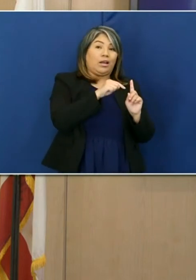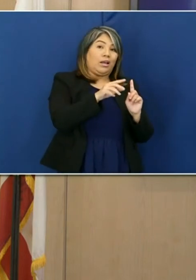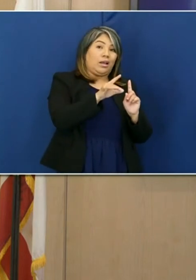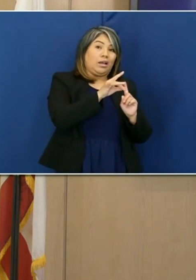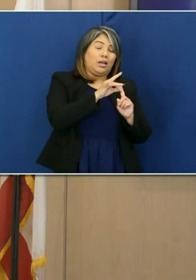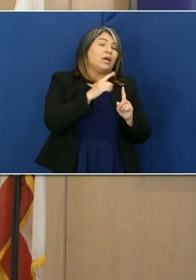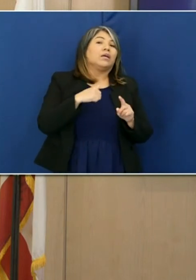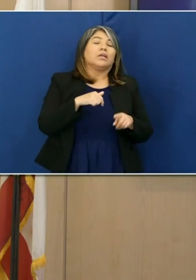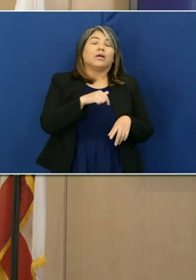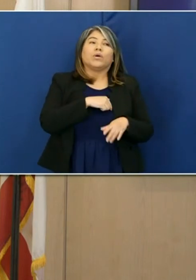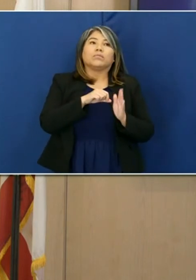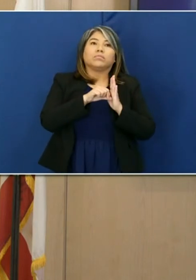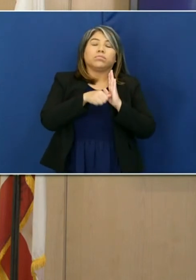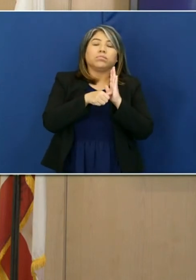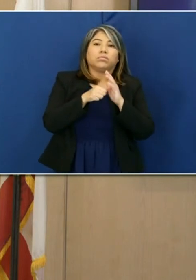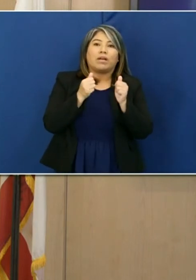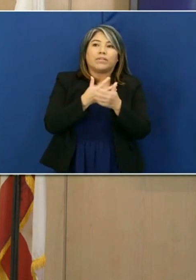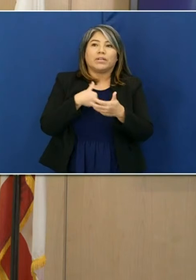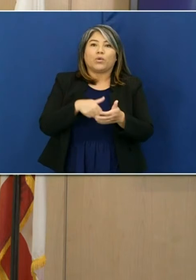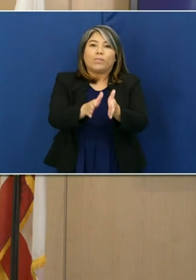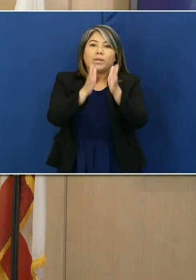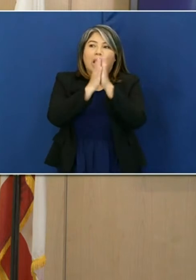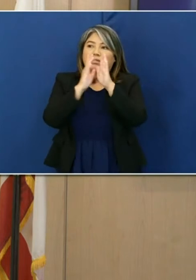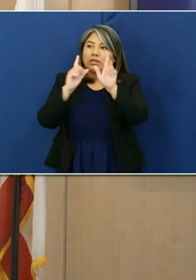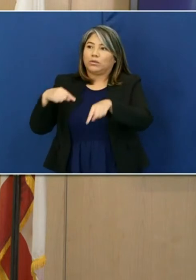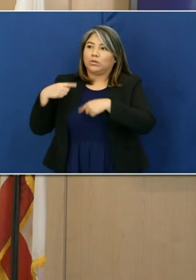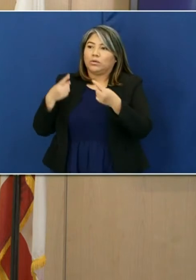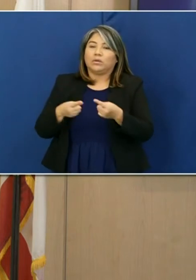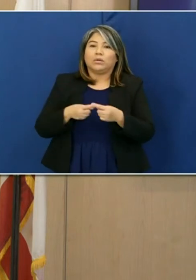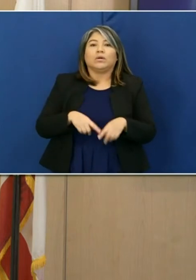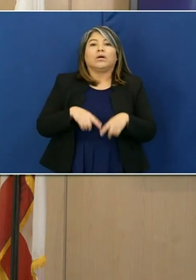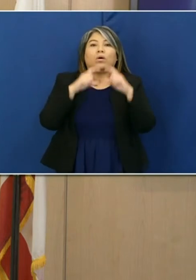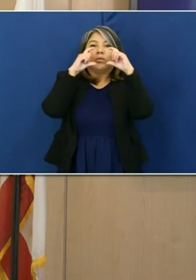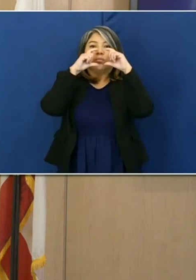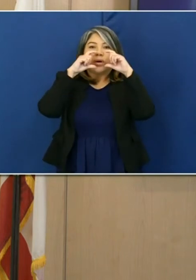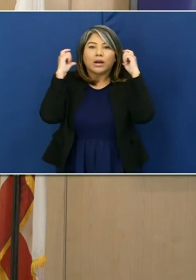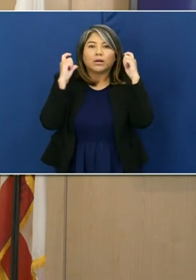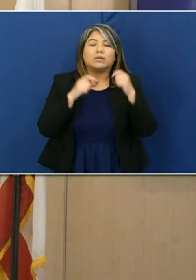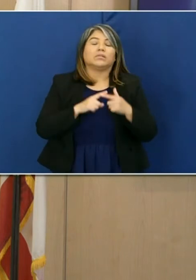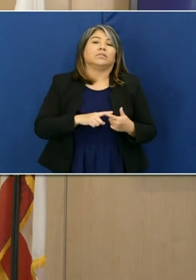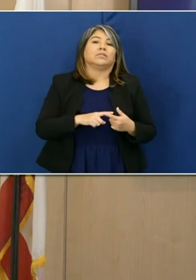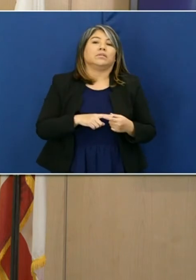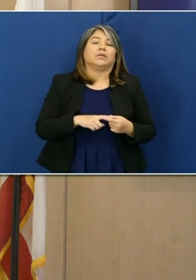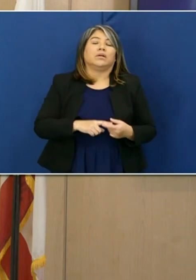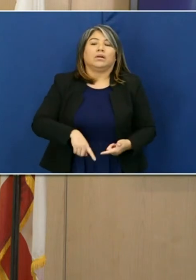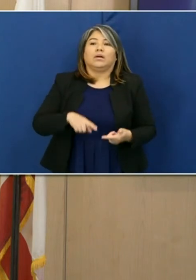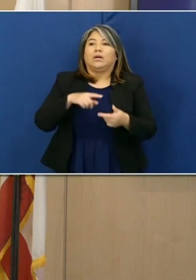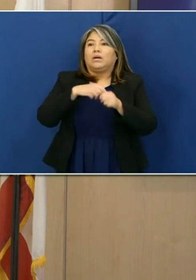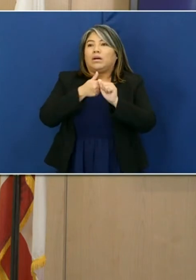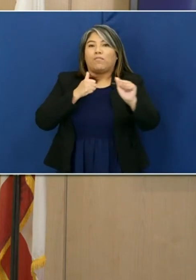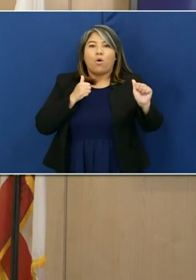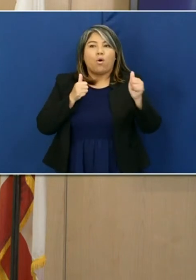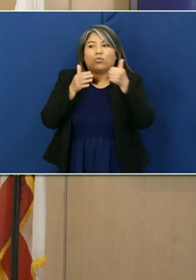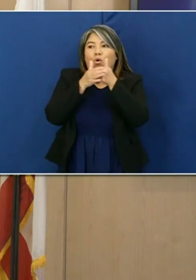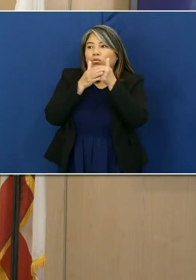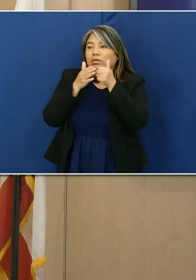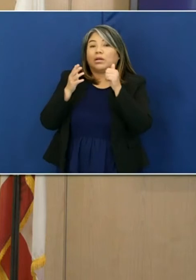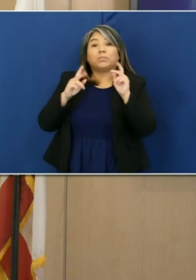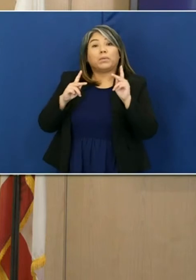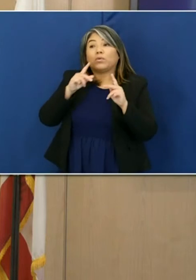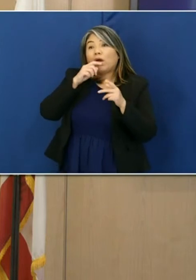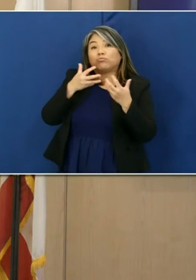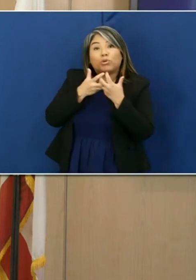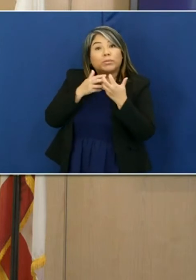have been asking and continue to ask everyone to do. Wear the face covering. Avoid close contact with people you don't